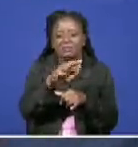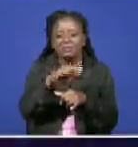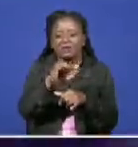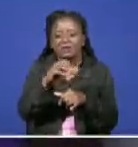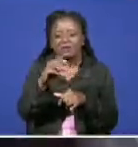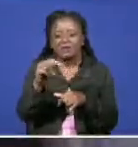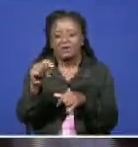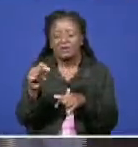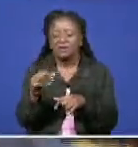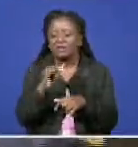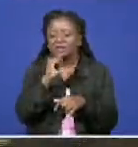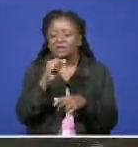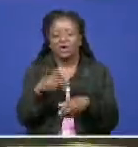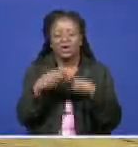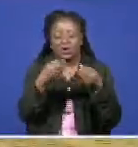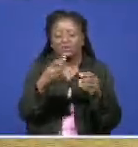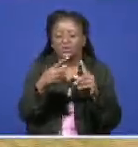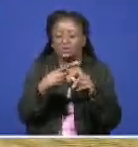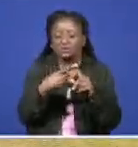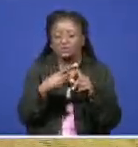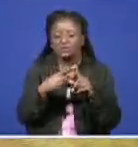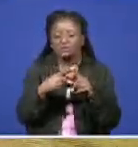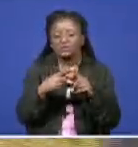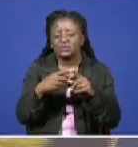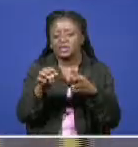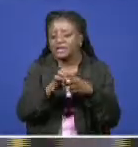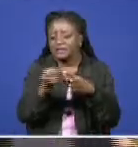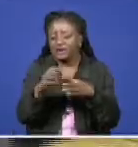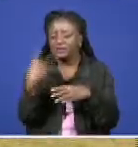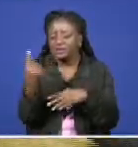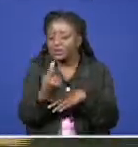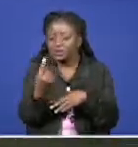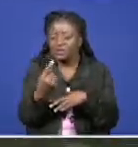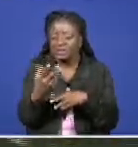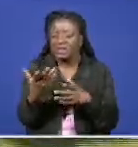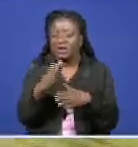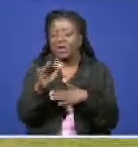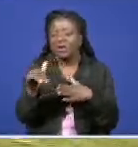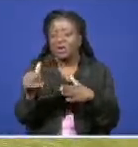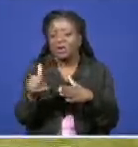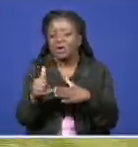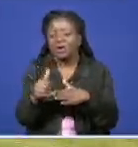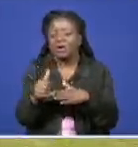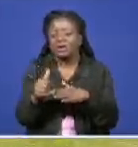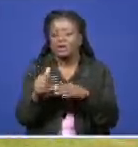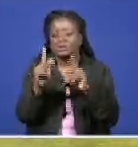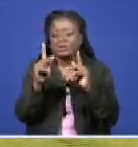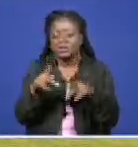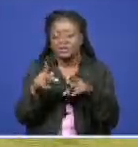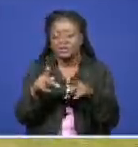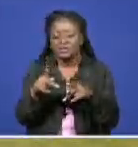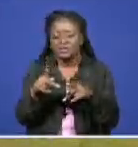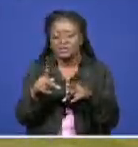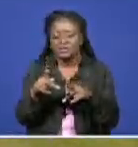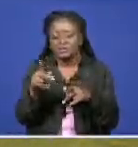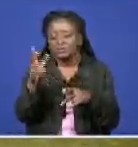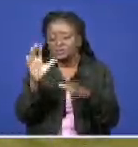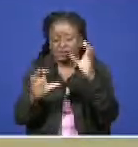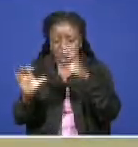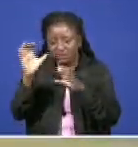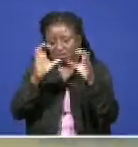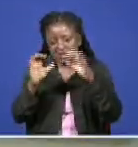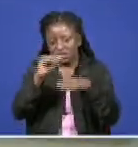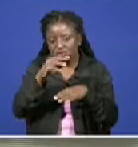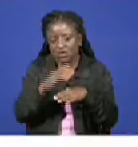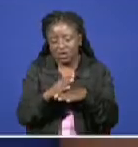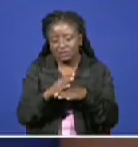residents alone, as a number of the companies are extending the reach to all eligible employment seekers.